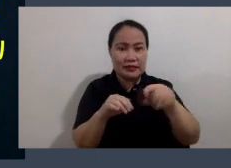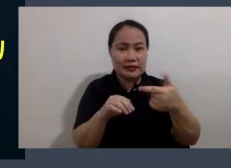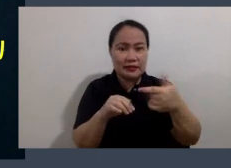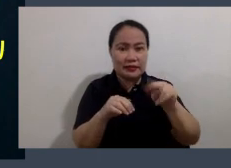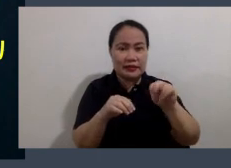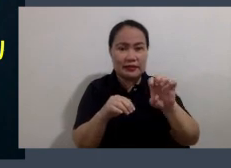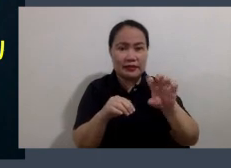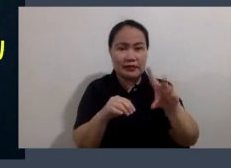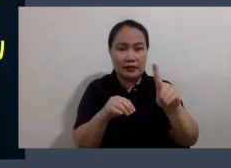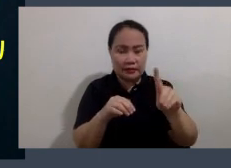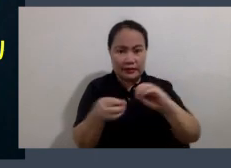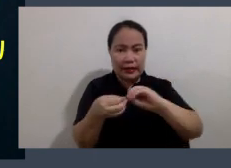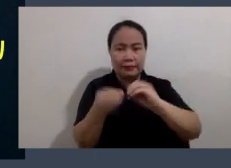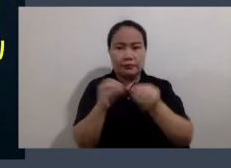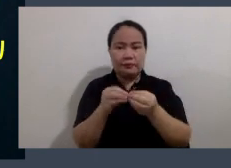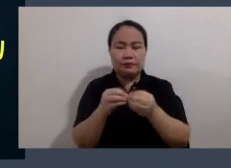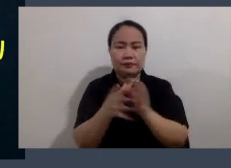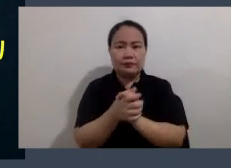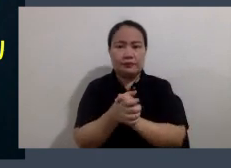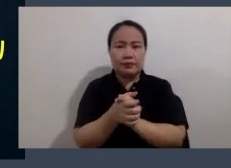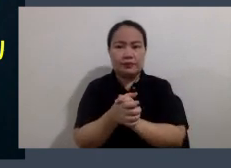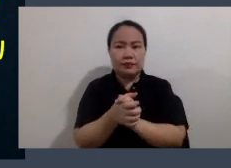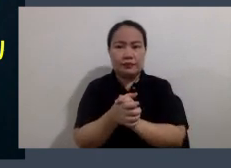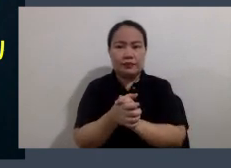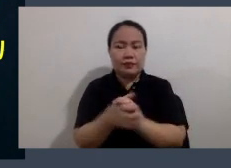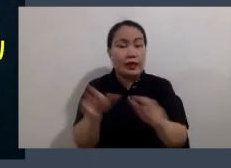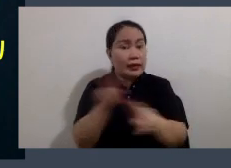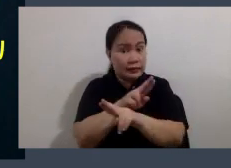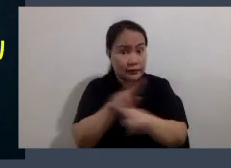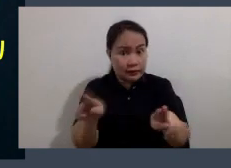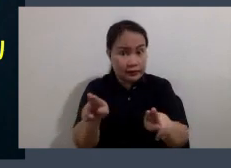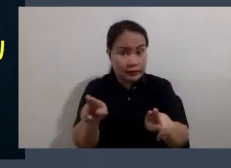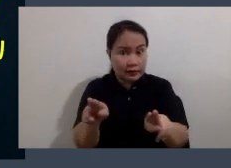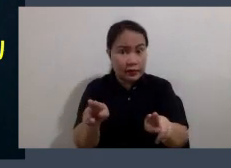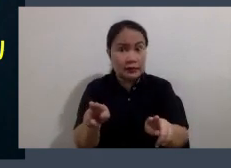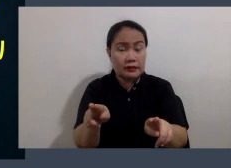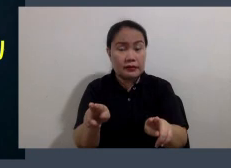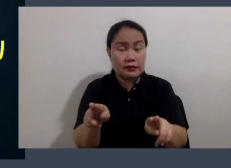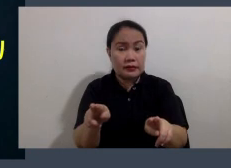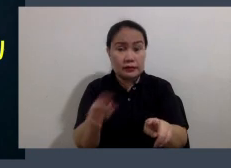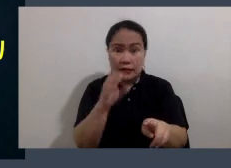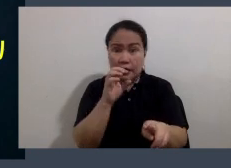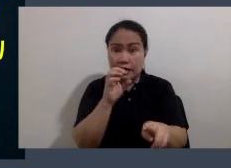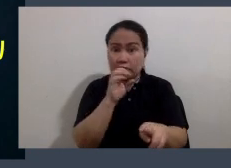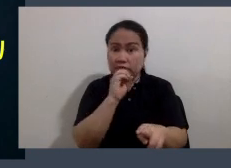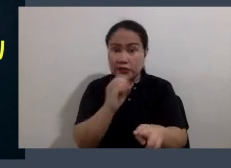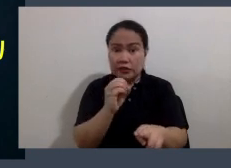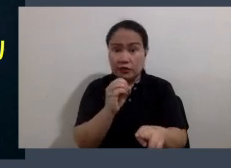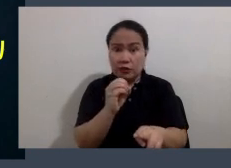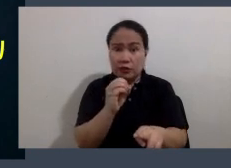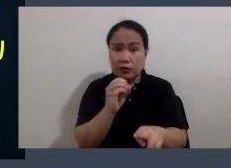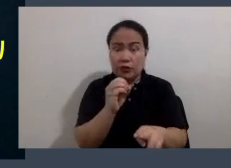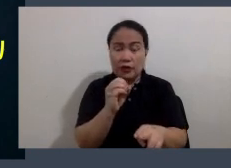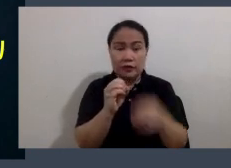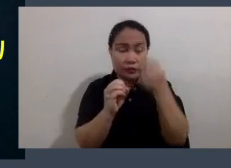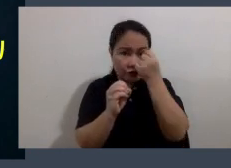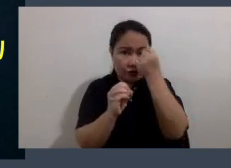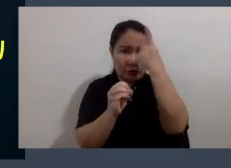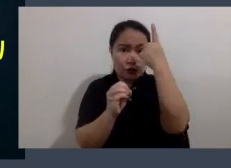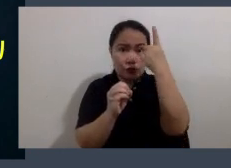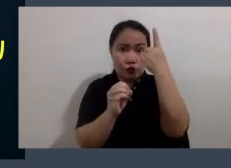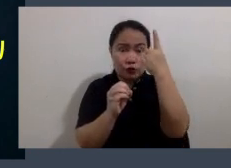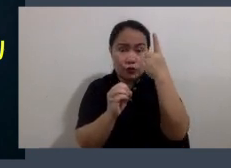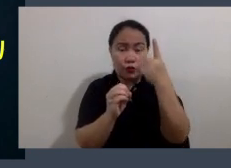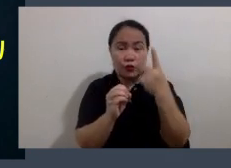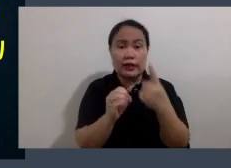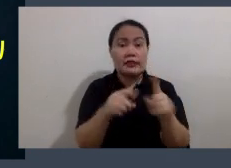note that a non-zero number written without a sign is understood to be positive.